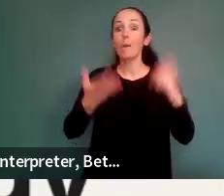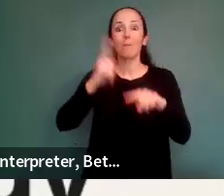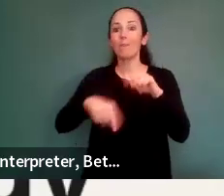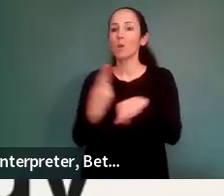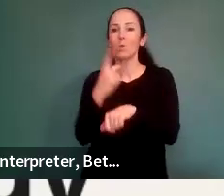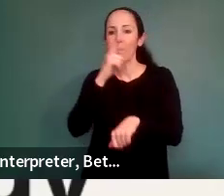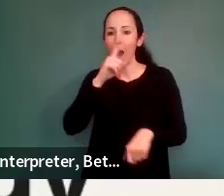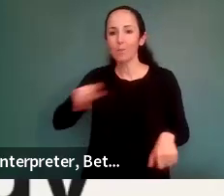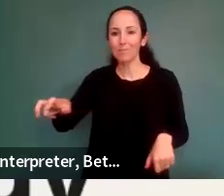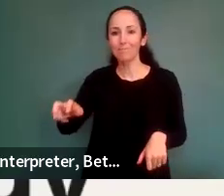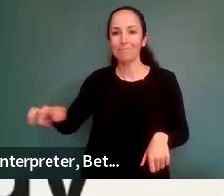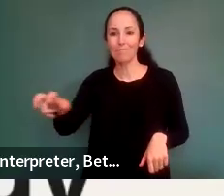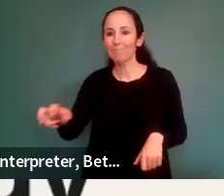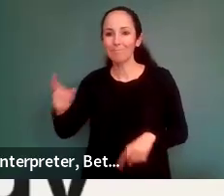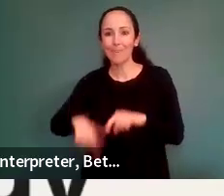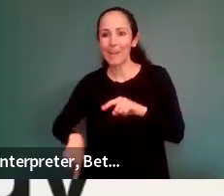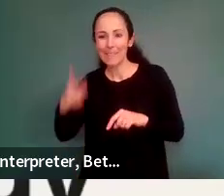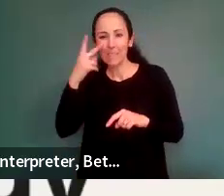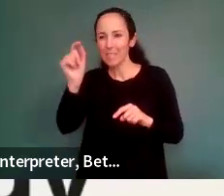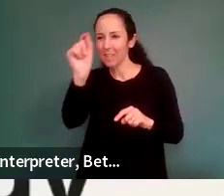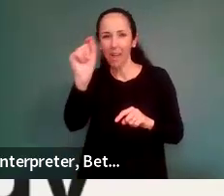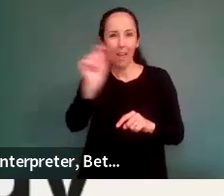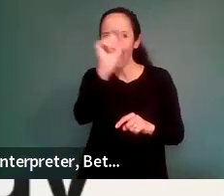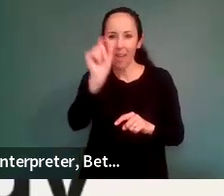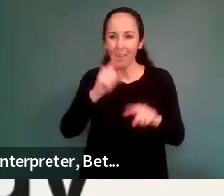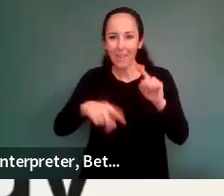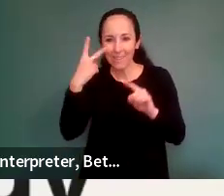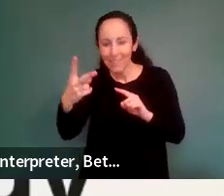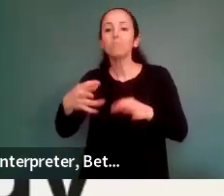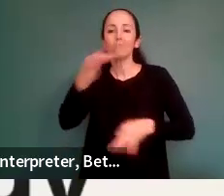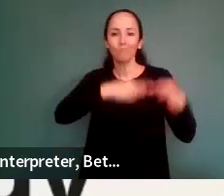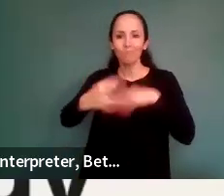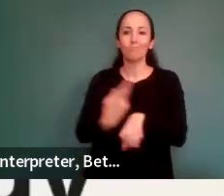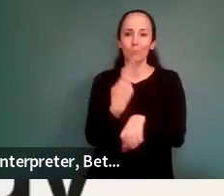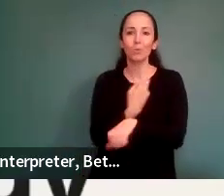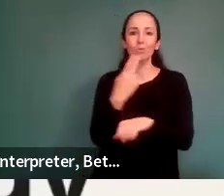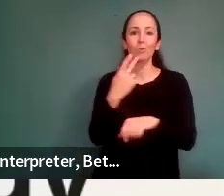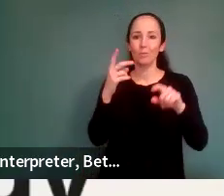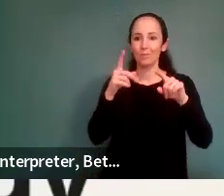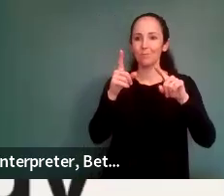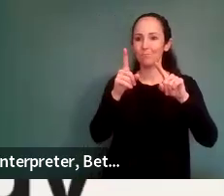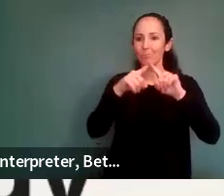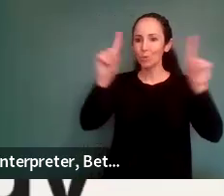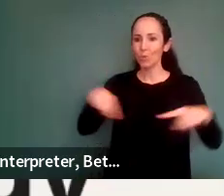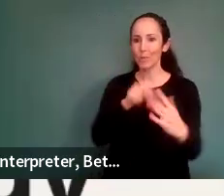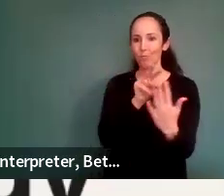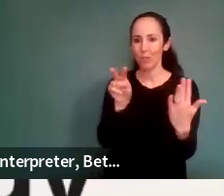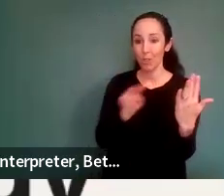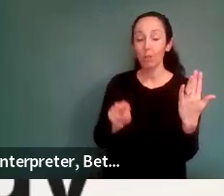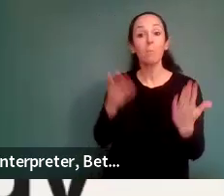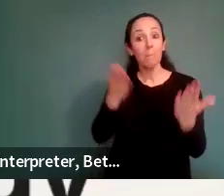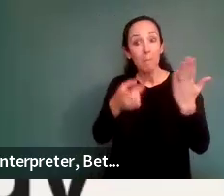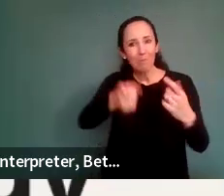So that's the key right there. If there's challenges now with you navigating a PC